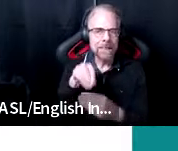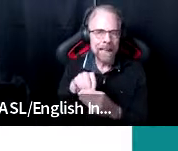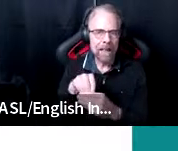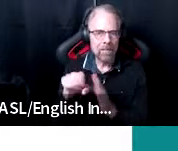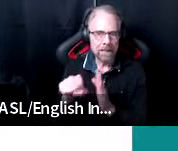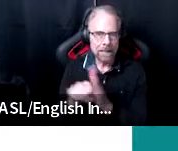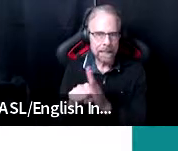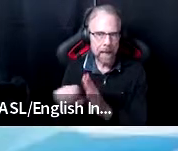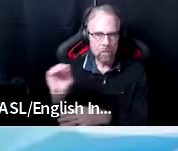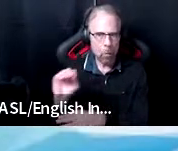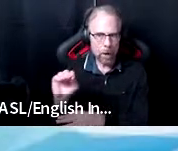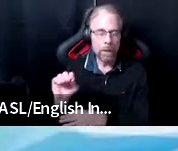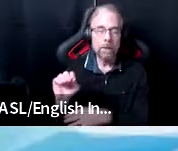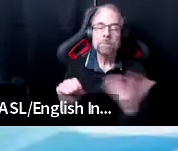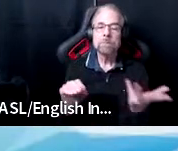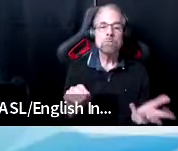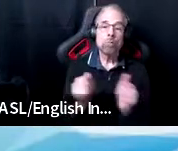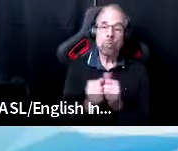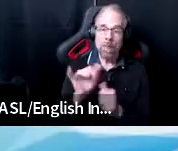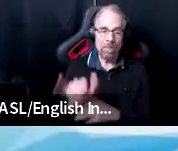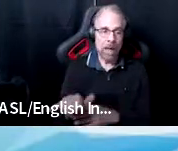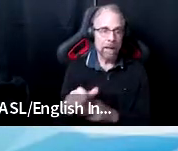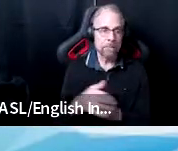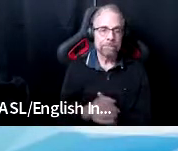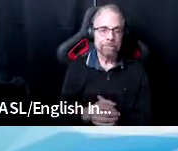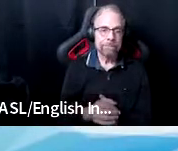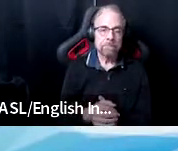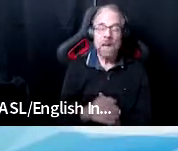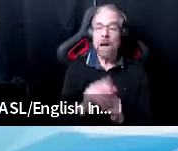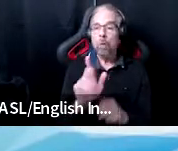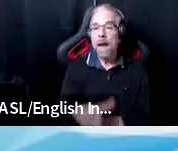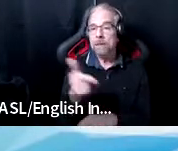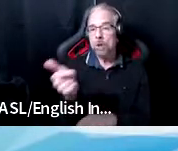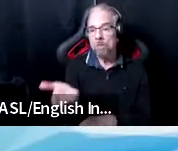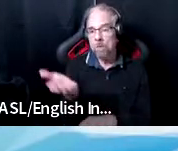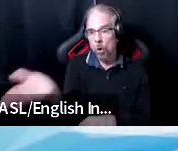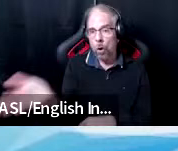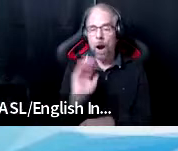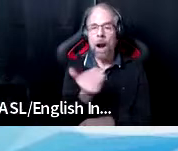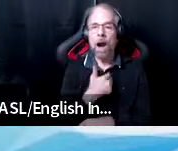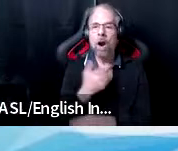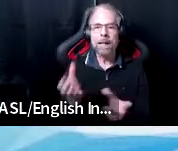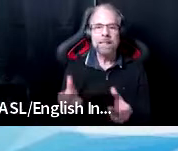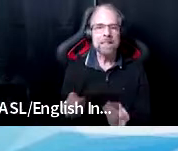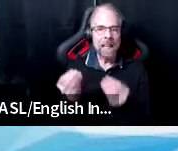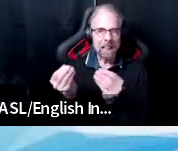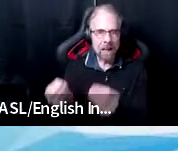with that, I'm going to hand it over to our delivery manager, Casey.